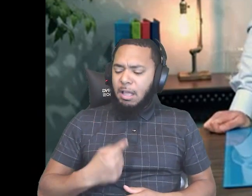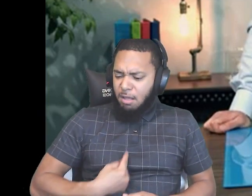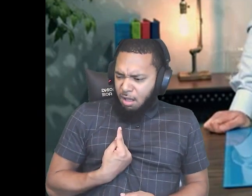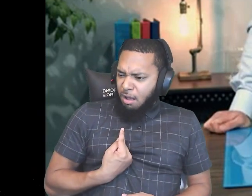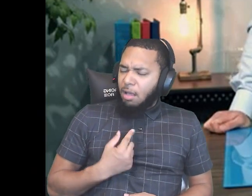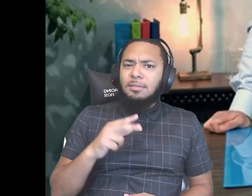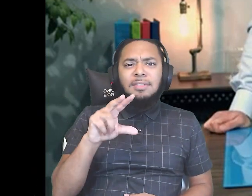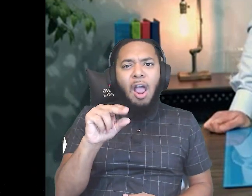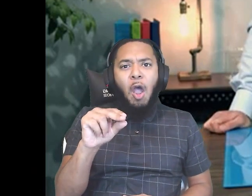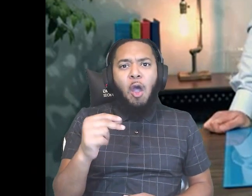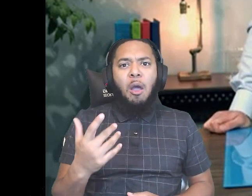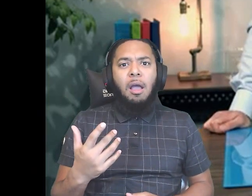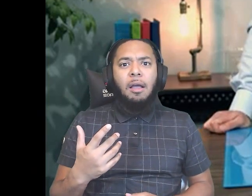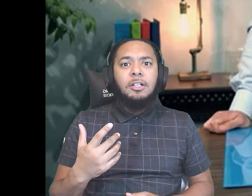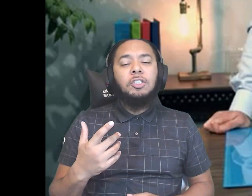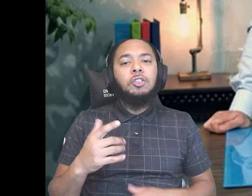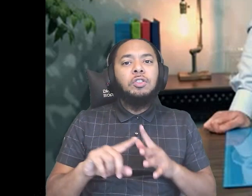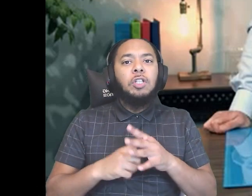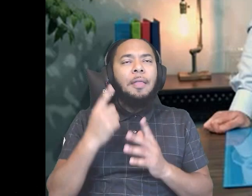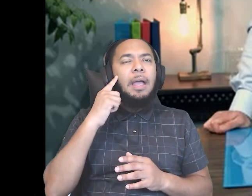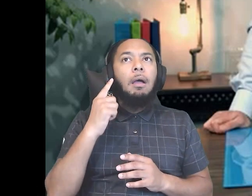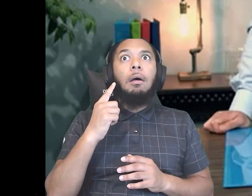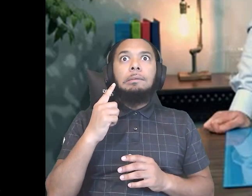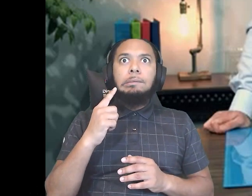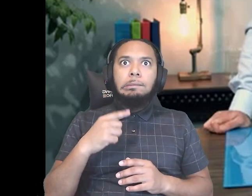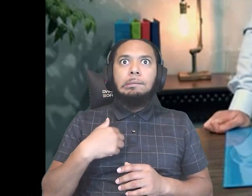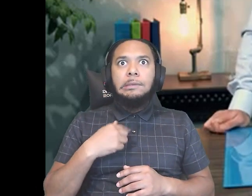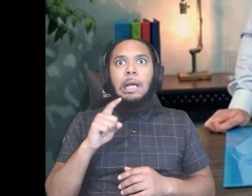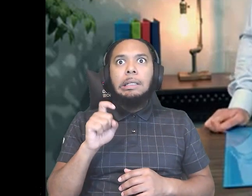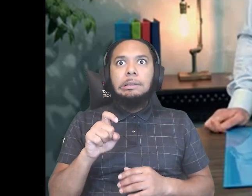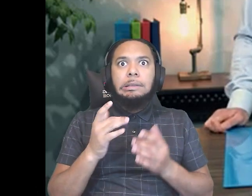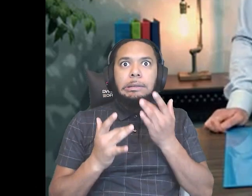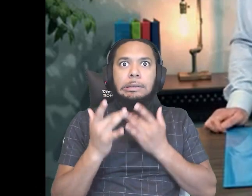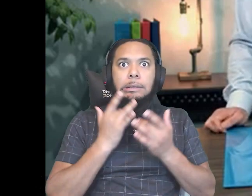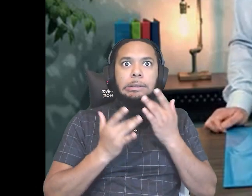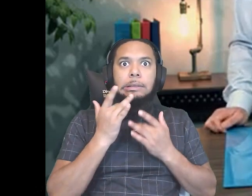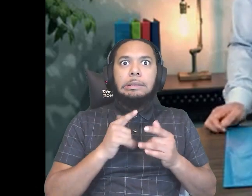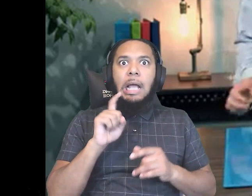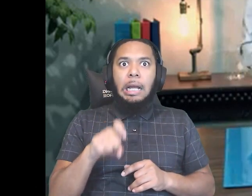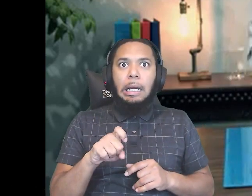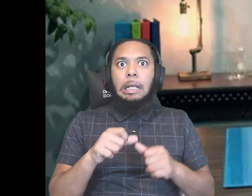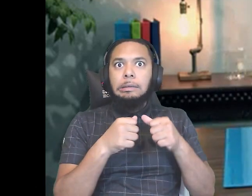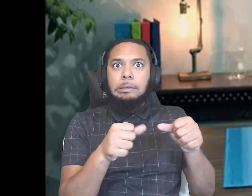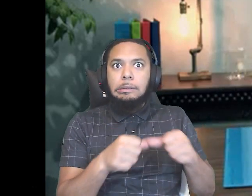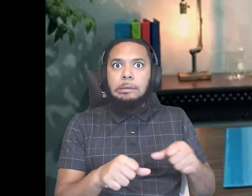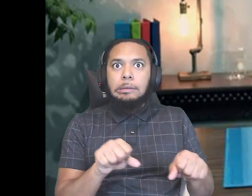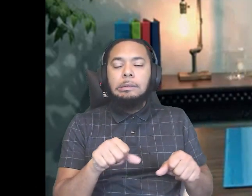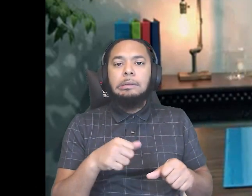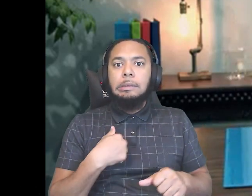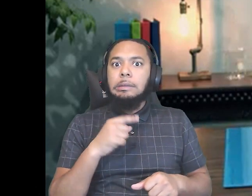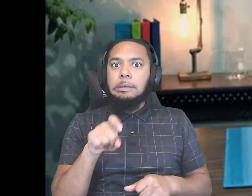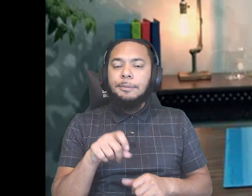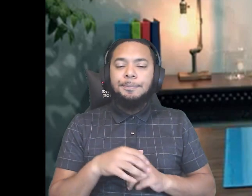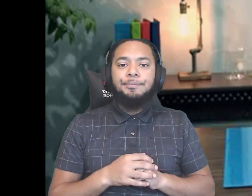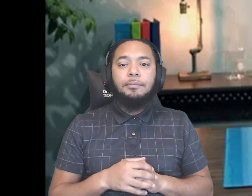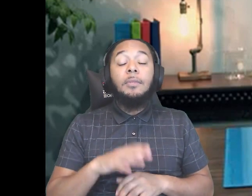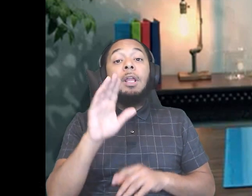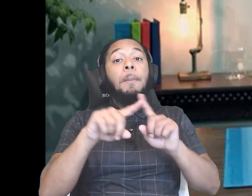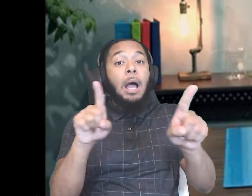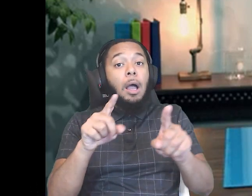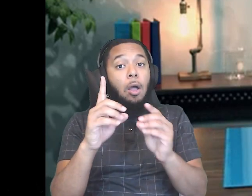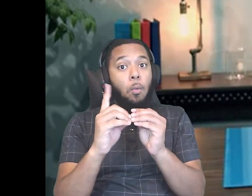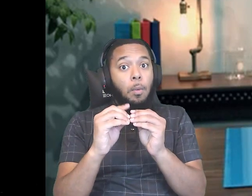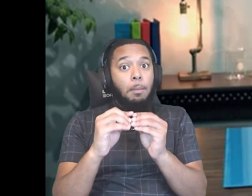I need to make sure that I have some more money in my bank account. There's one thing though that I want to